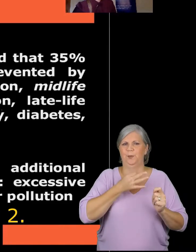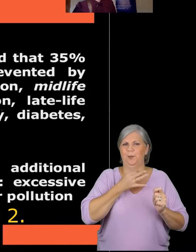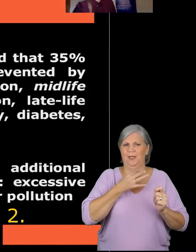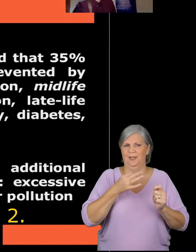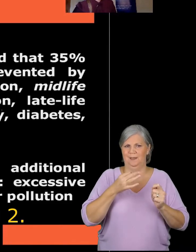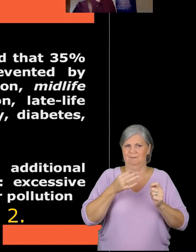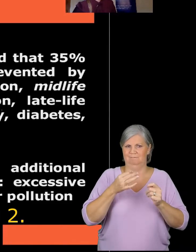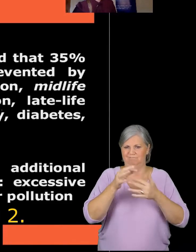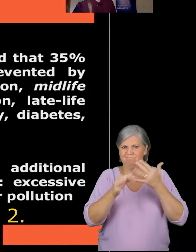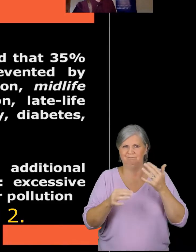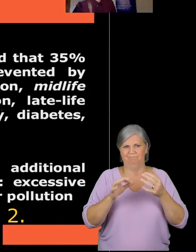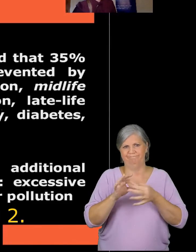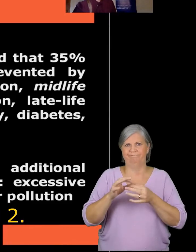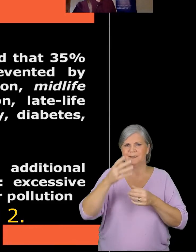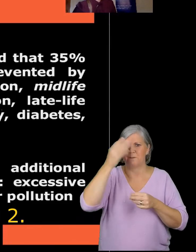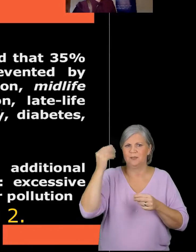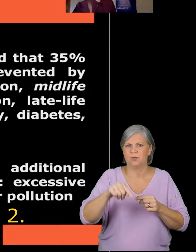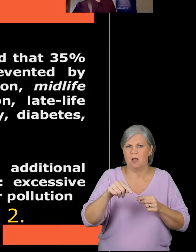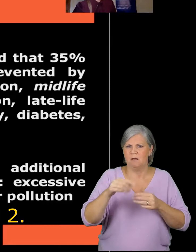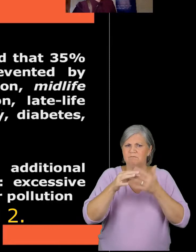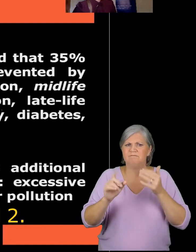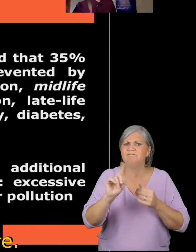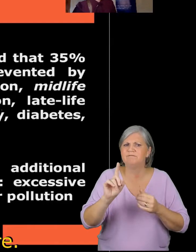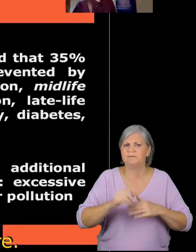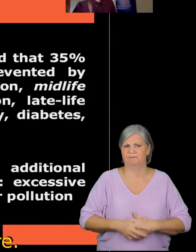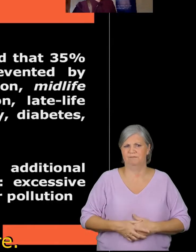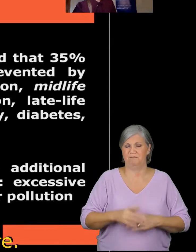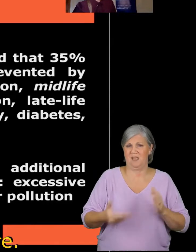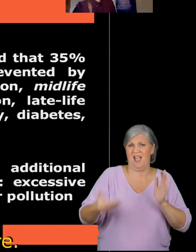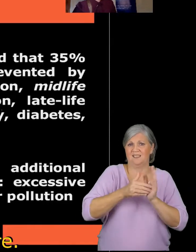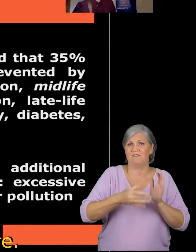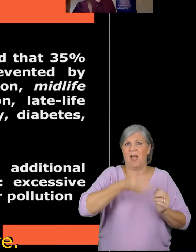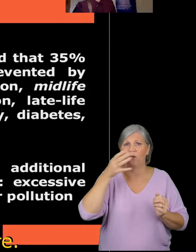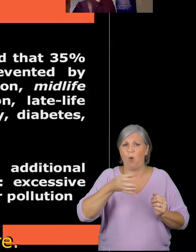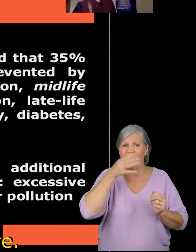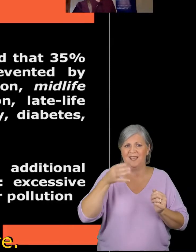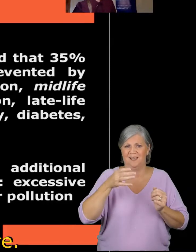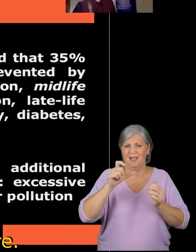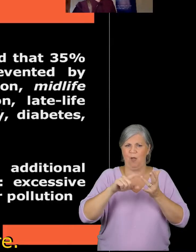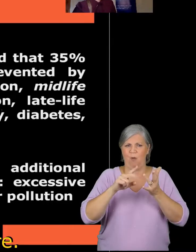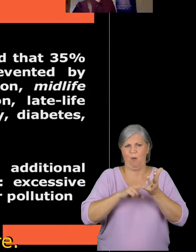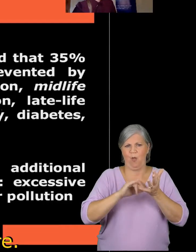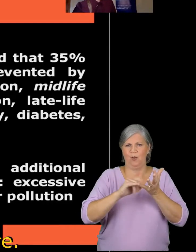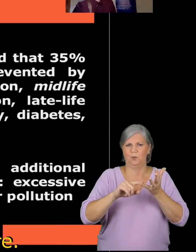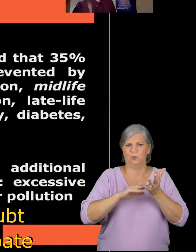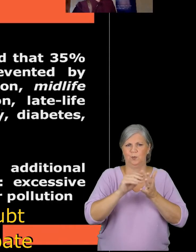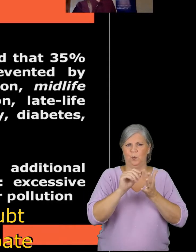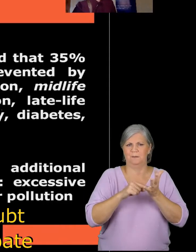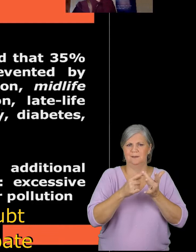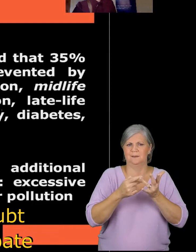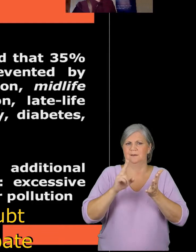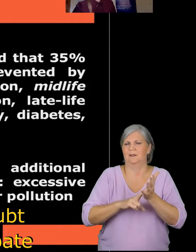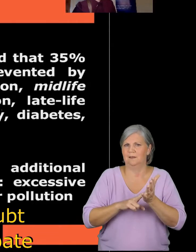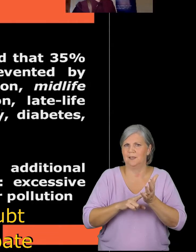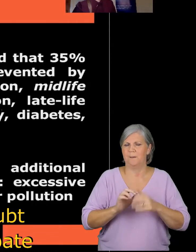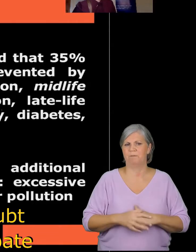for hearing loss, and 2. Reducing hearing loss by protection of ears from excessive noise exposure. These